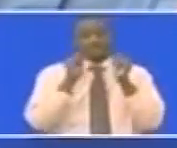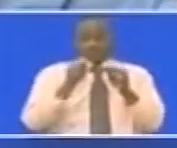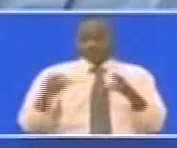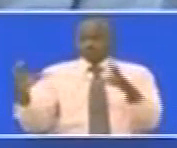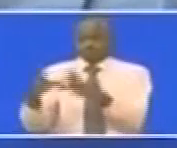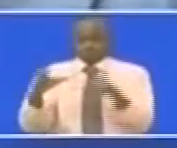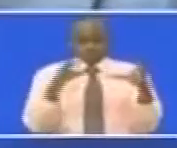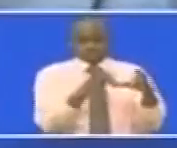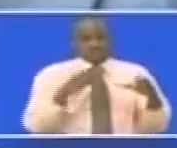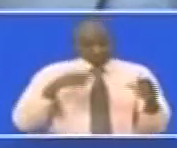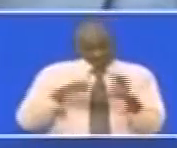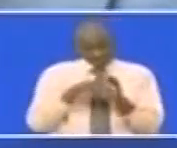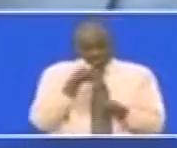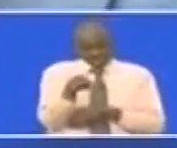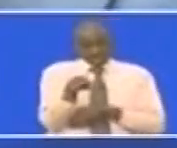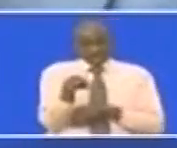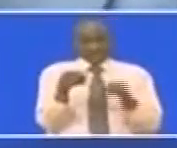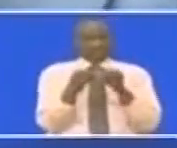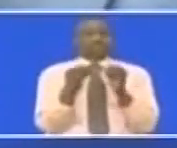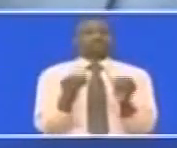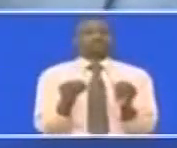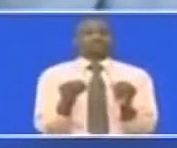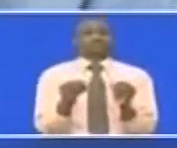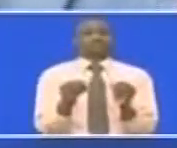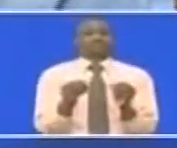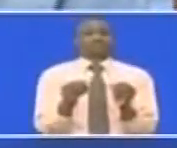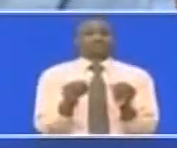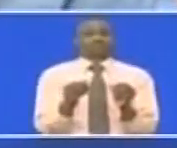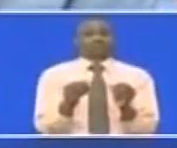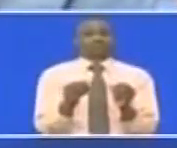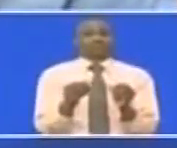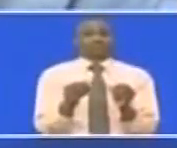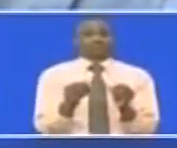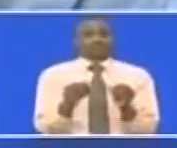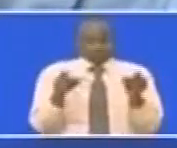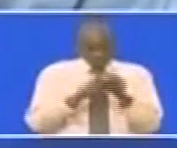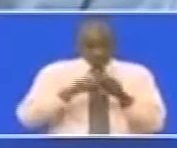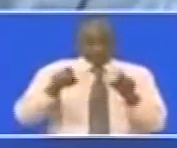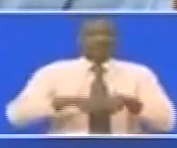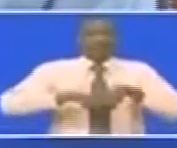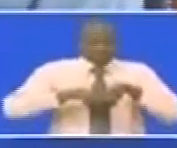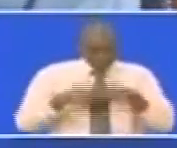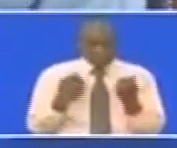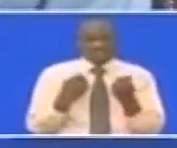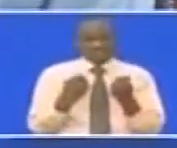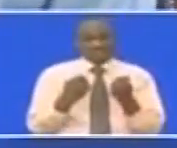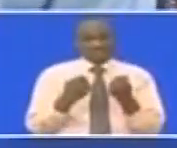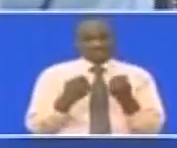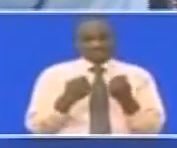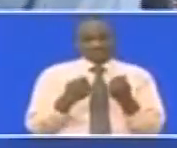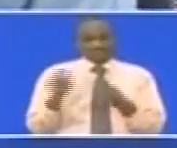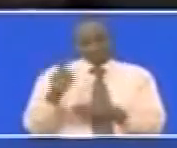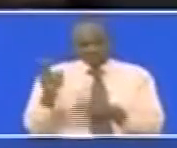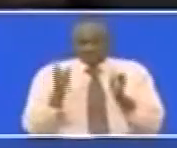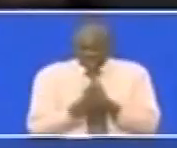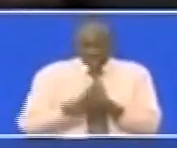not part of the proceedings to the appeal. They have also violated values and principles of the